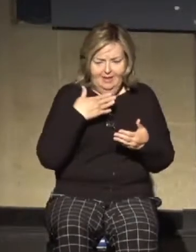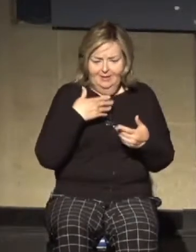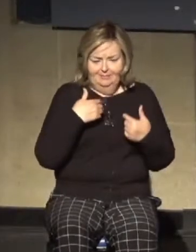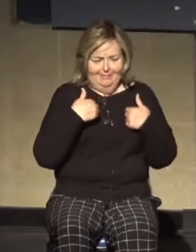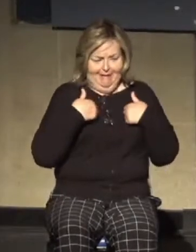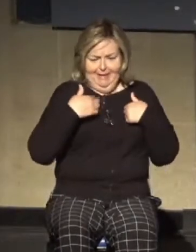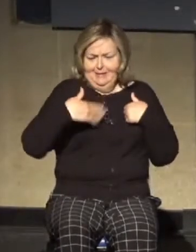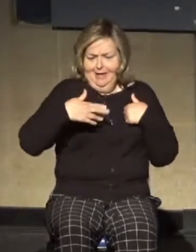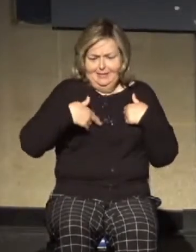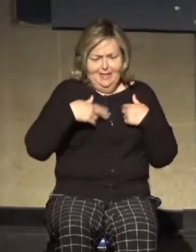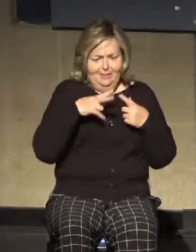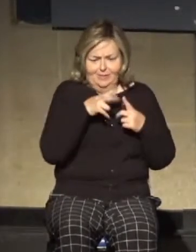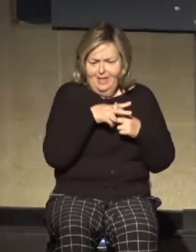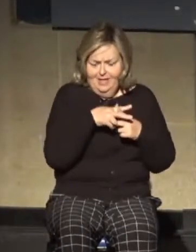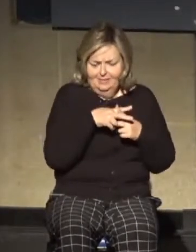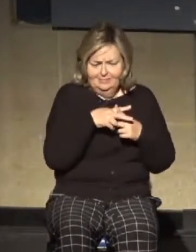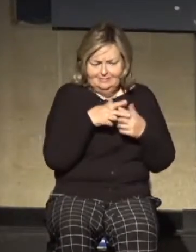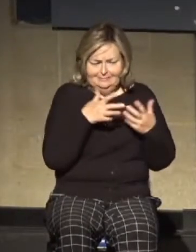my decision.